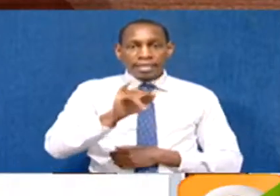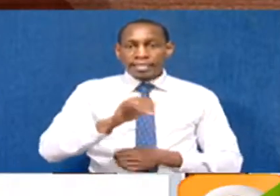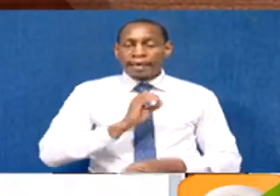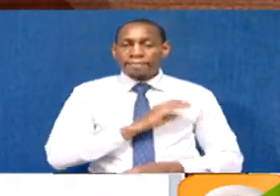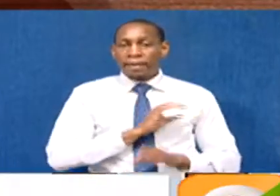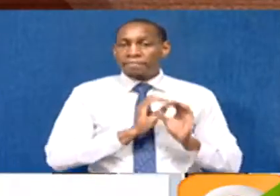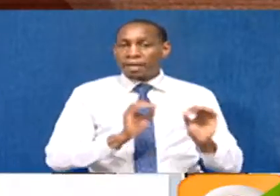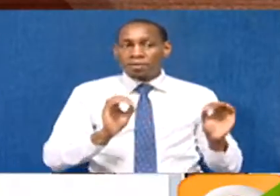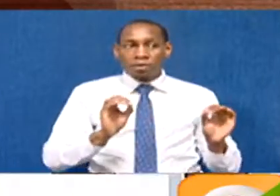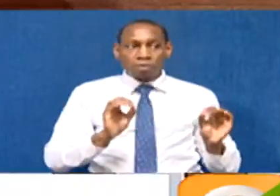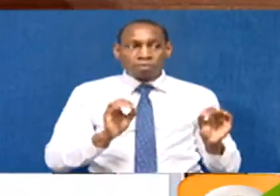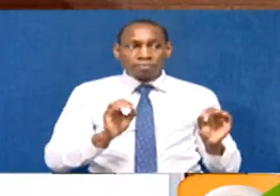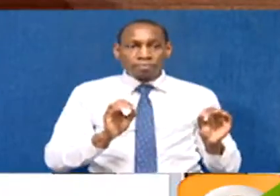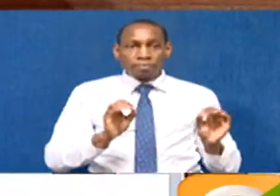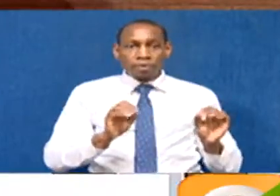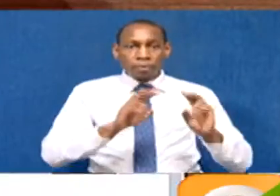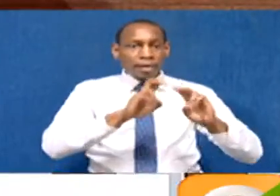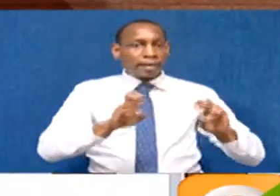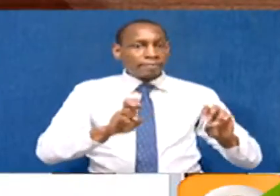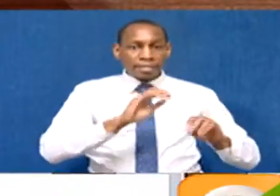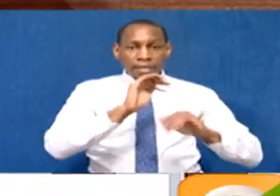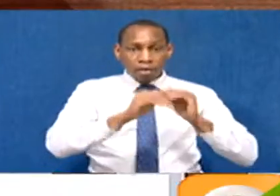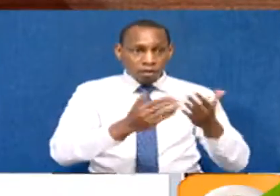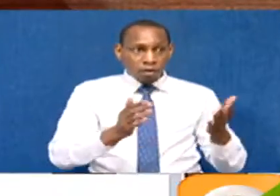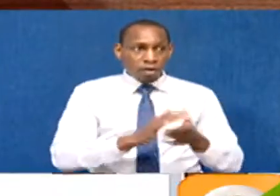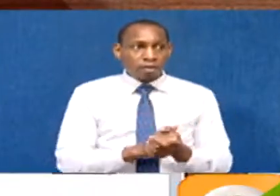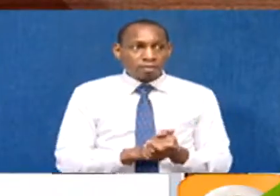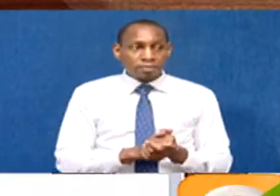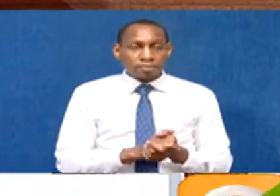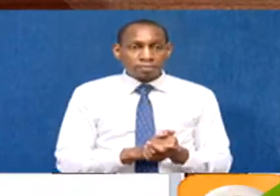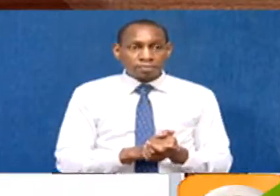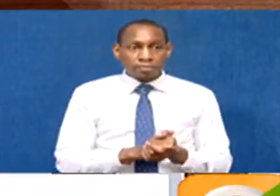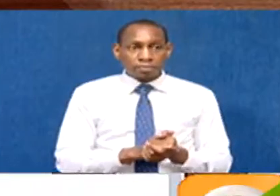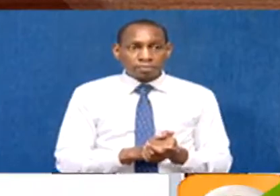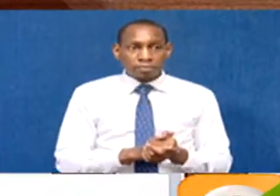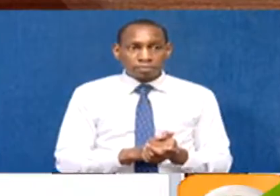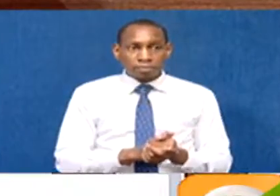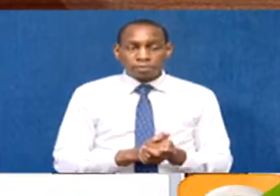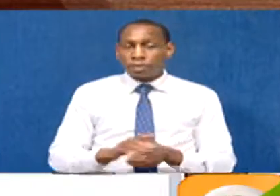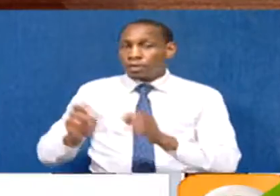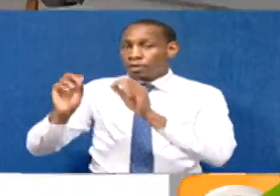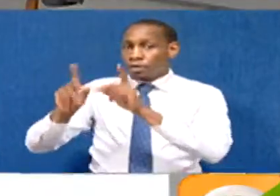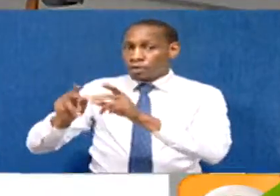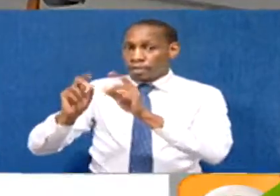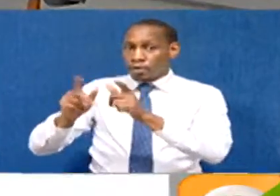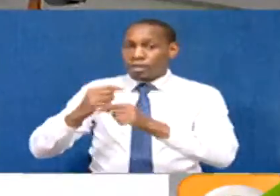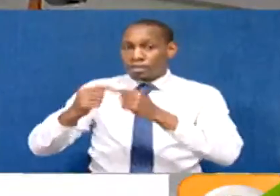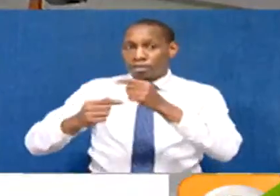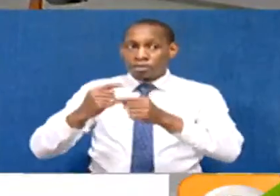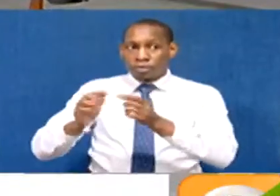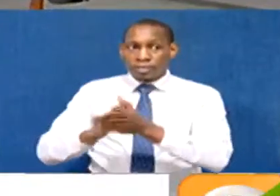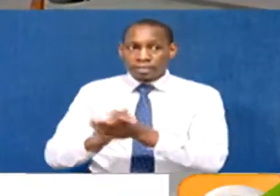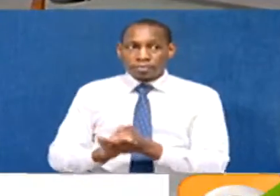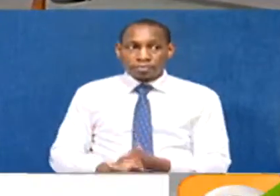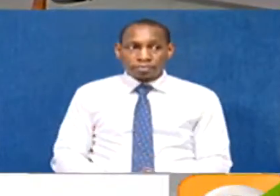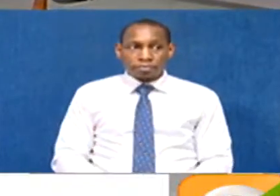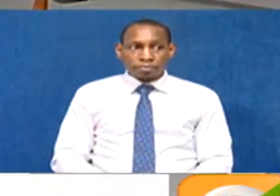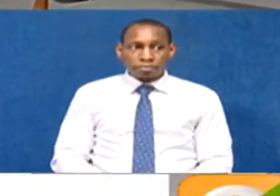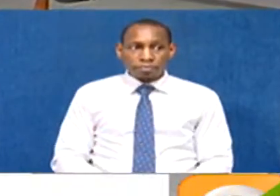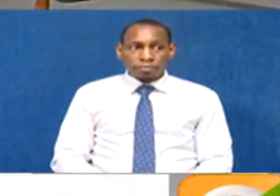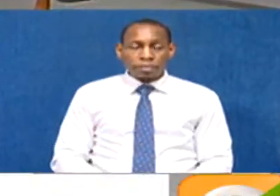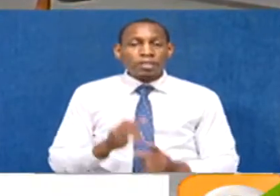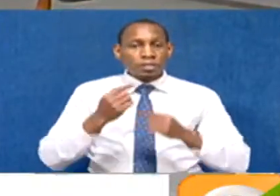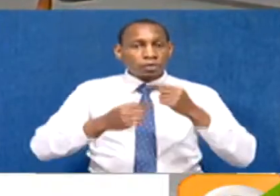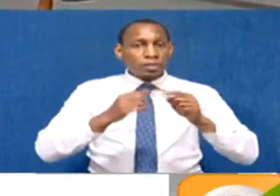fearless. Nobody is untouchable as far as the DCI judge. You see, Jeff. Okay. Let's move off that topic real quick. I think let's move